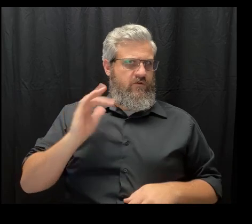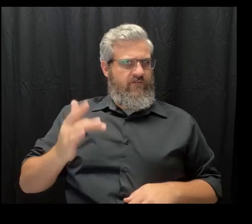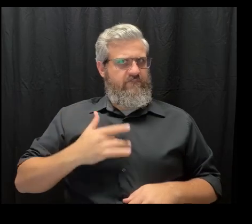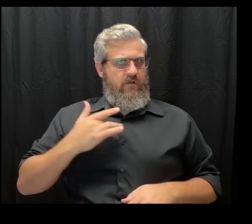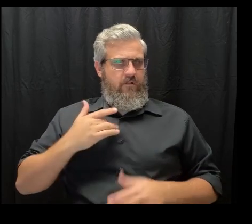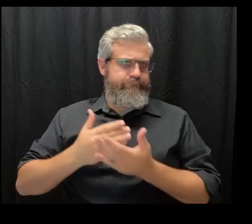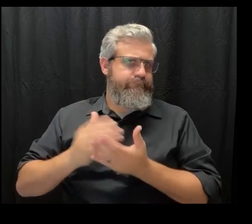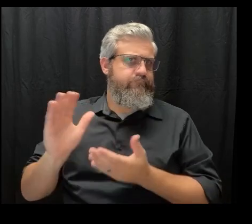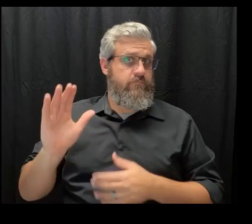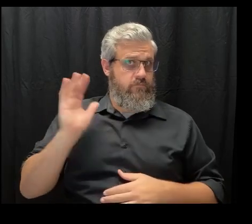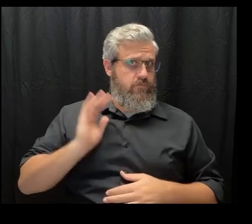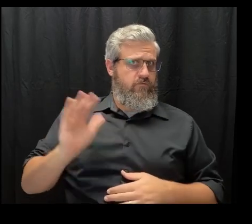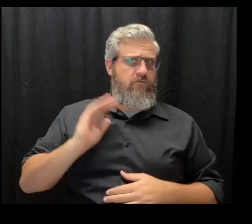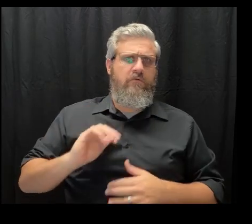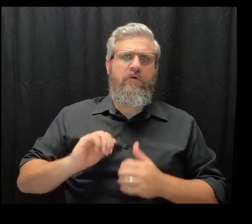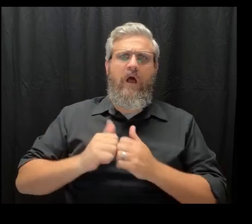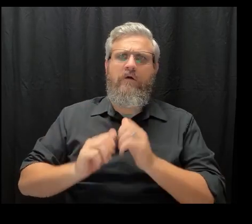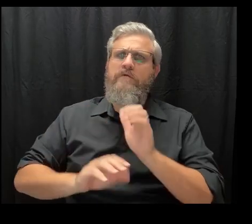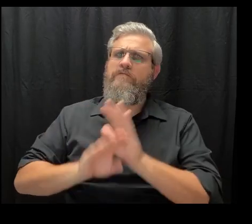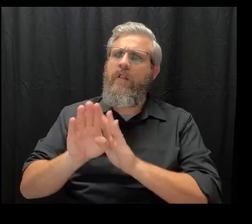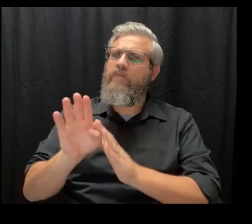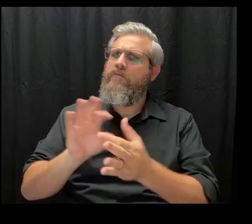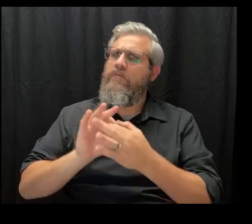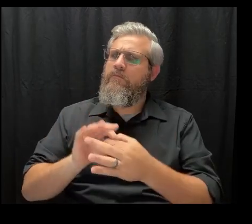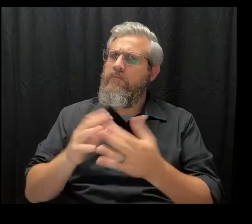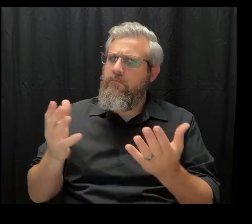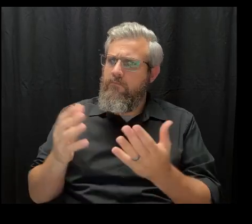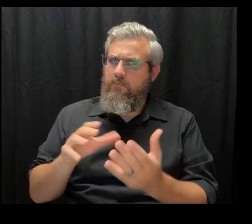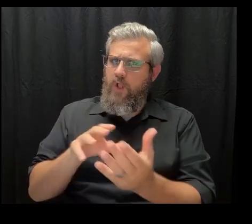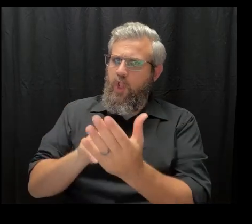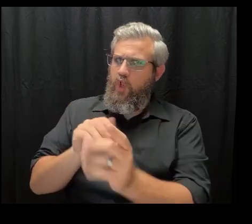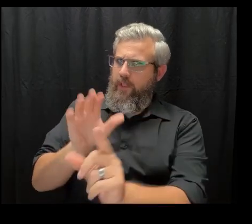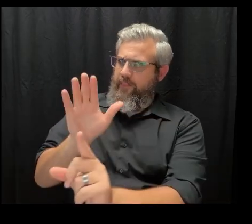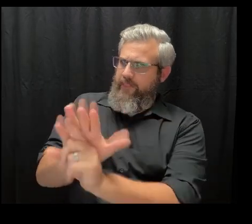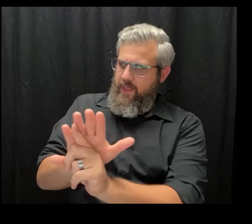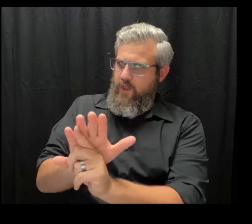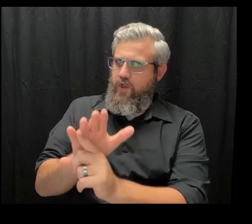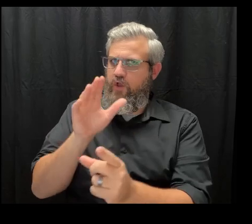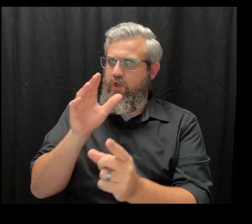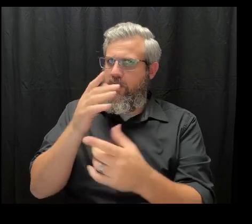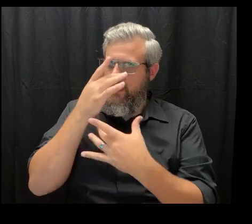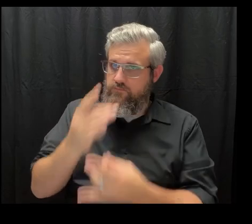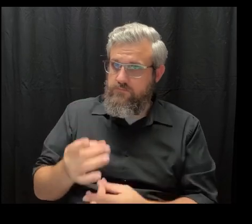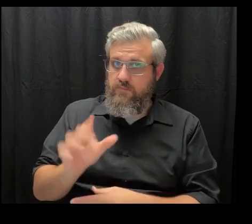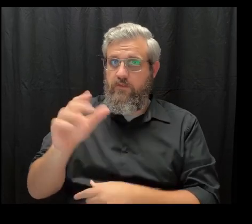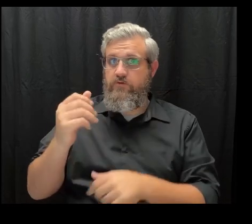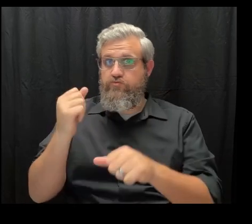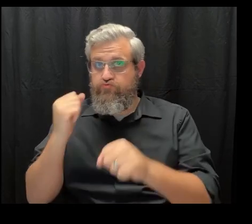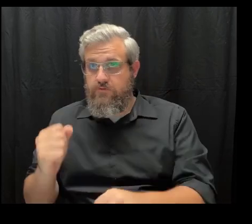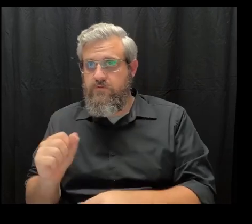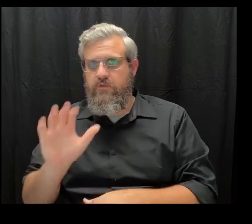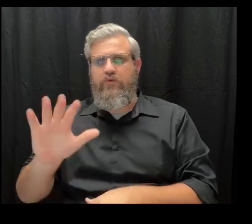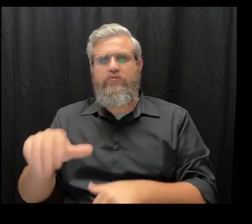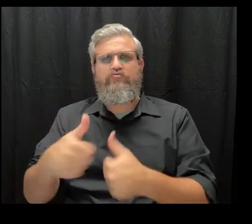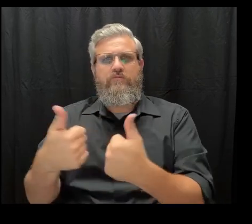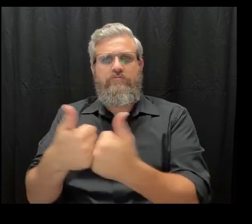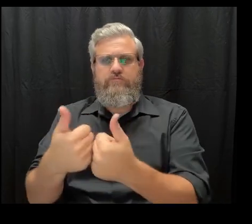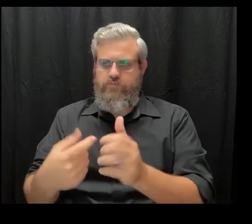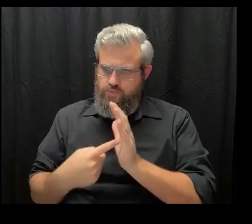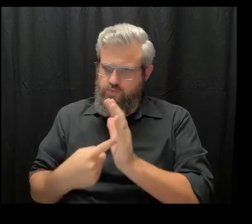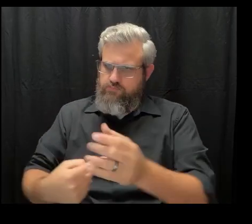few ways to build those relationships. Learn about their interests, strengths, and challenges, and show that you care.